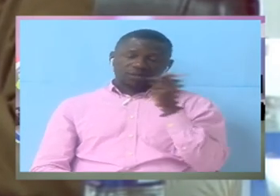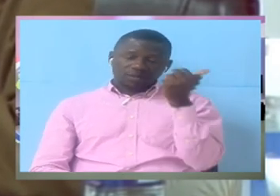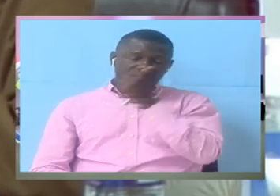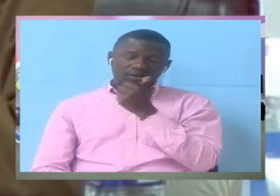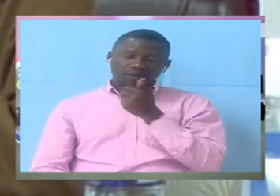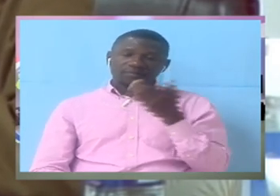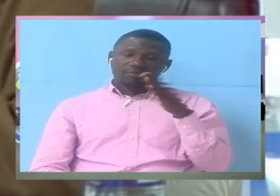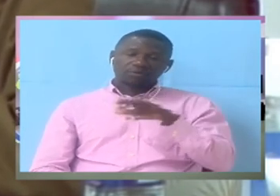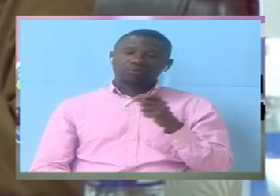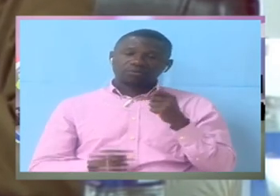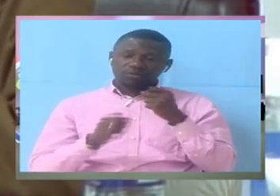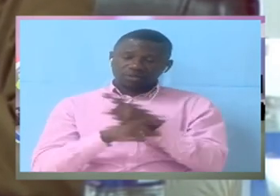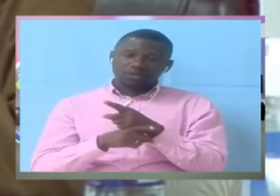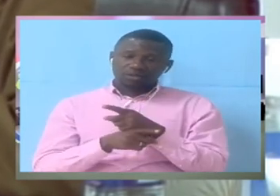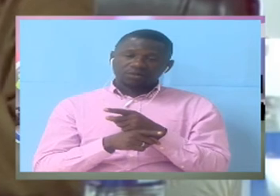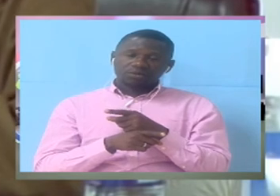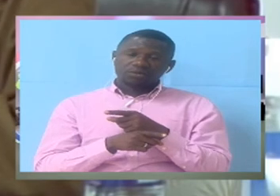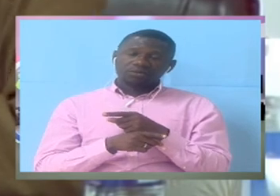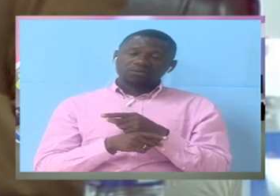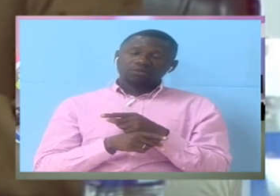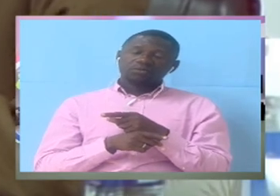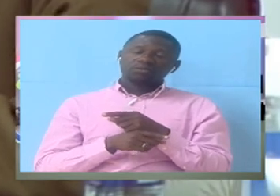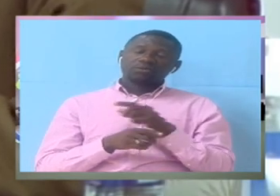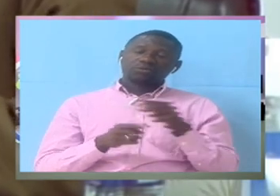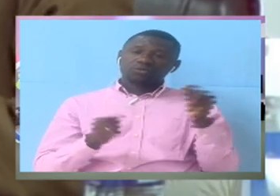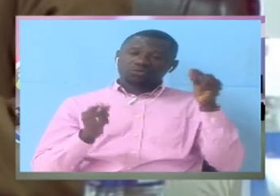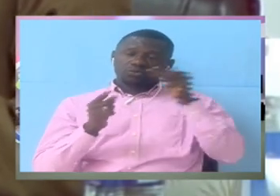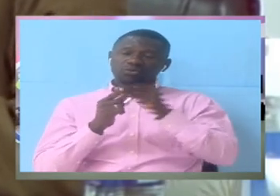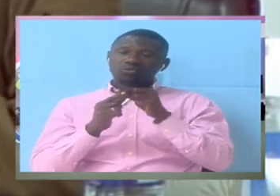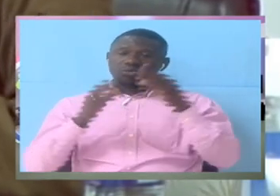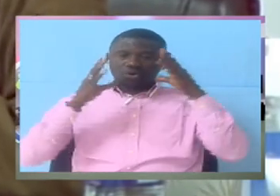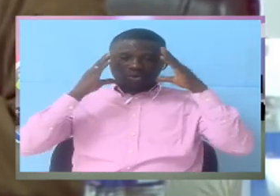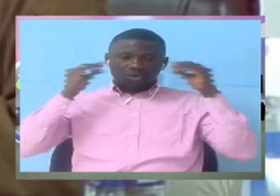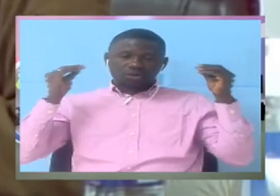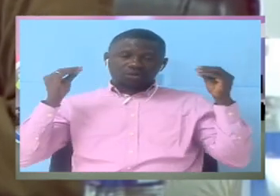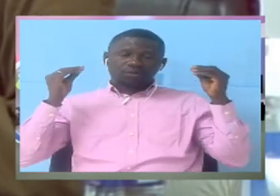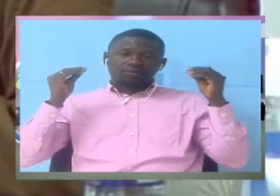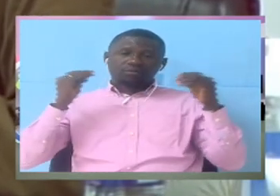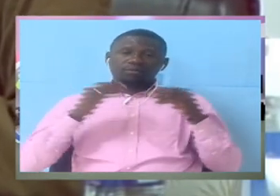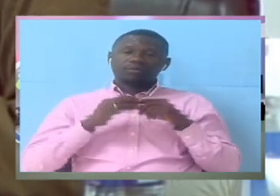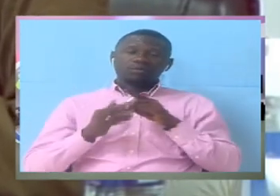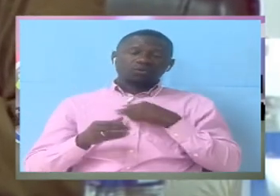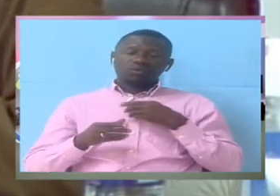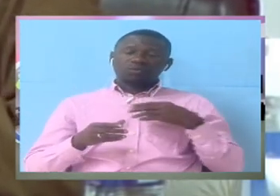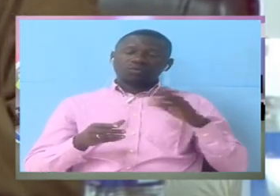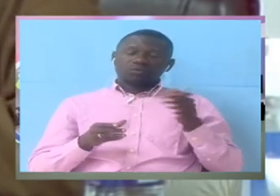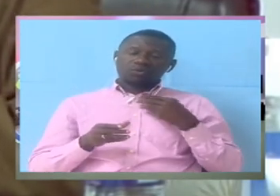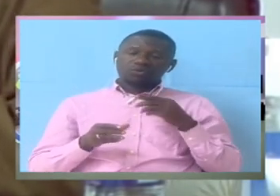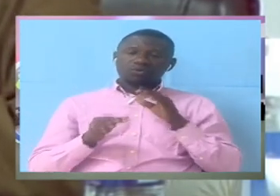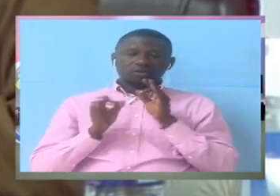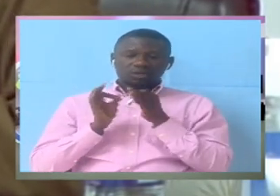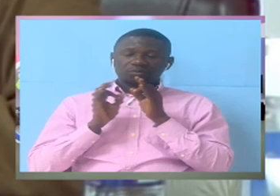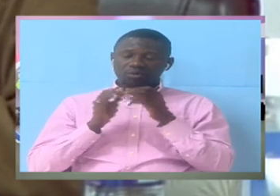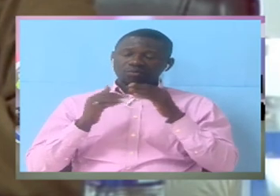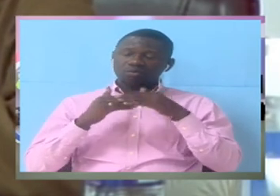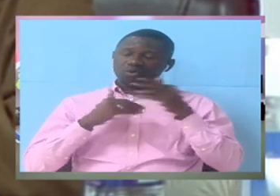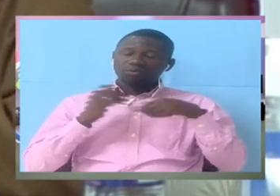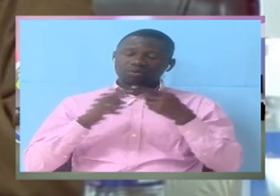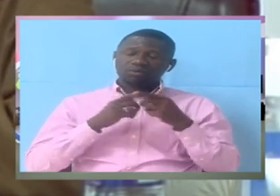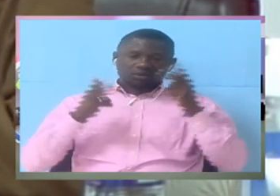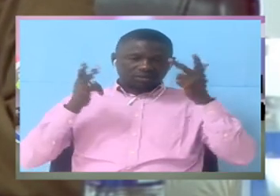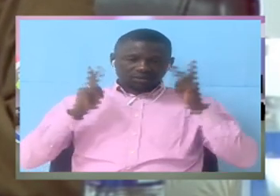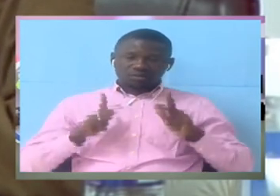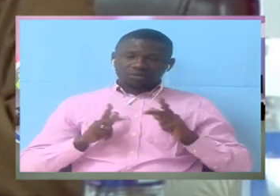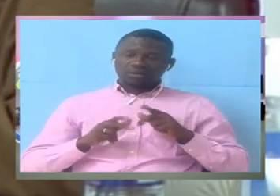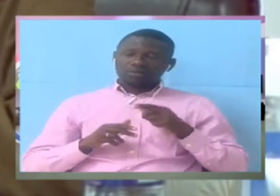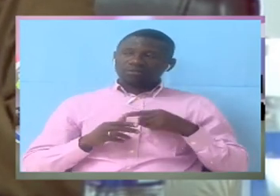to Liberia, I mean to The Hague. I don't want to get into the thing. The council